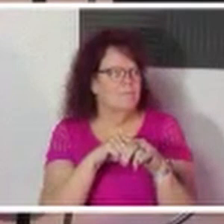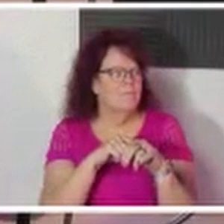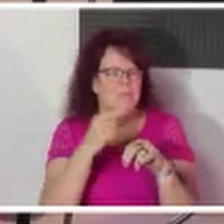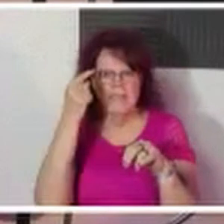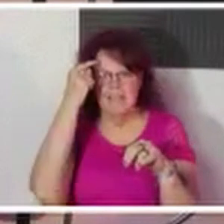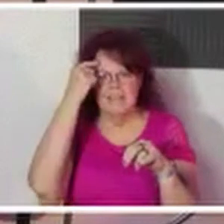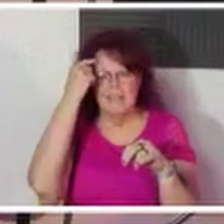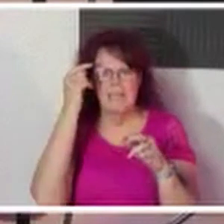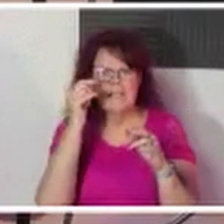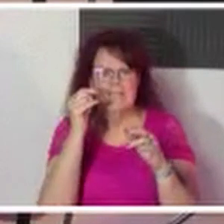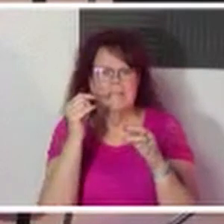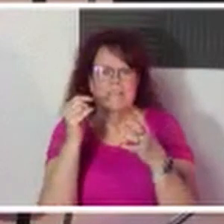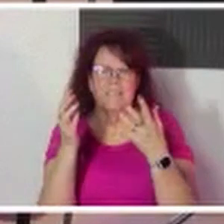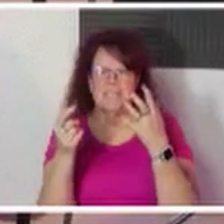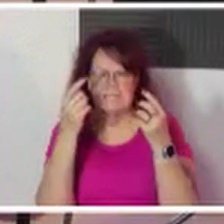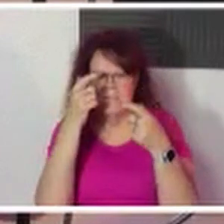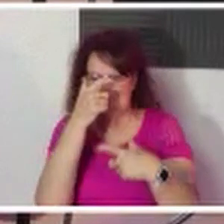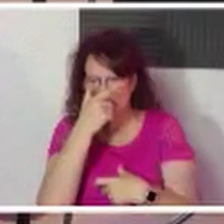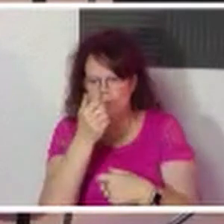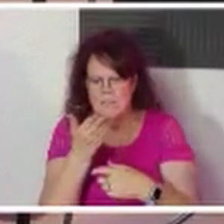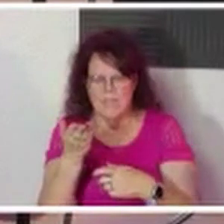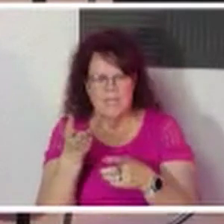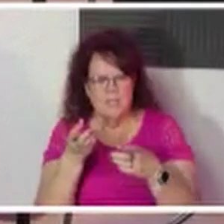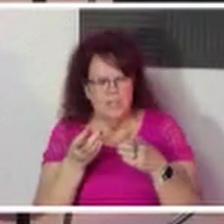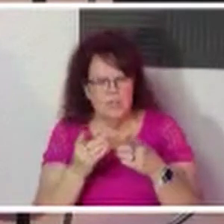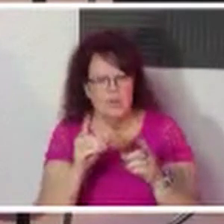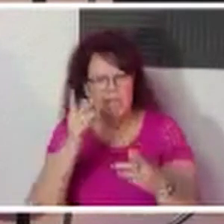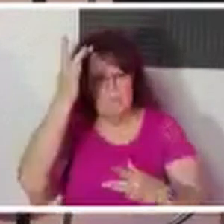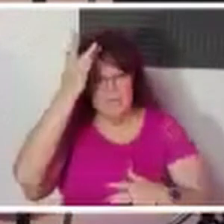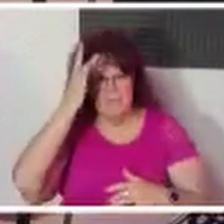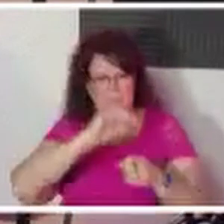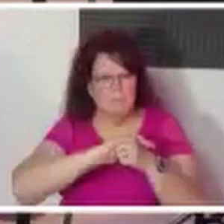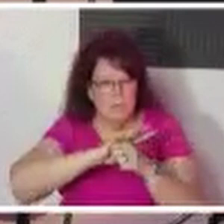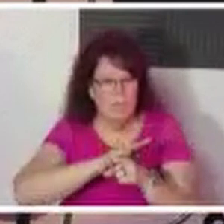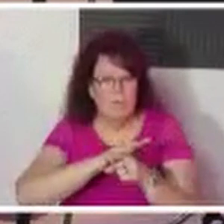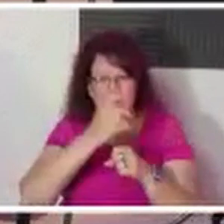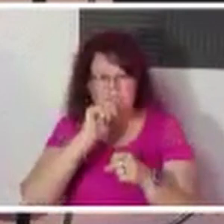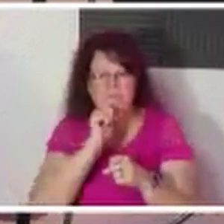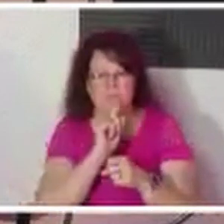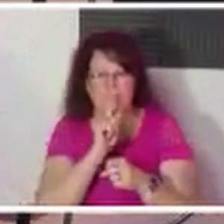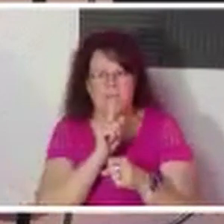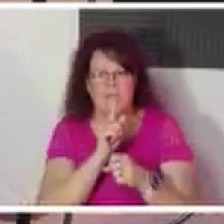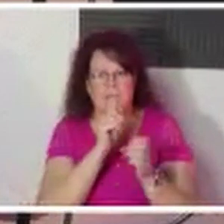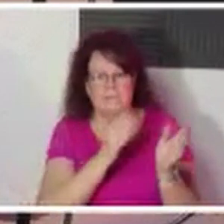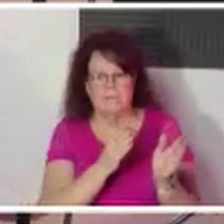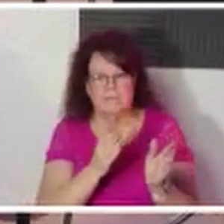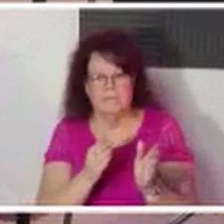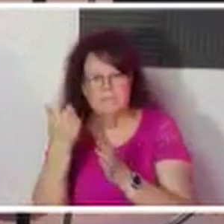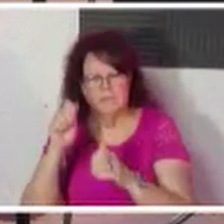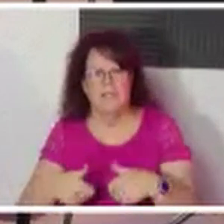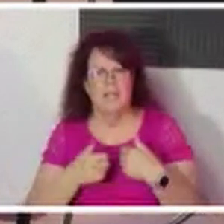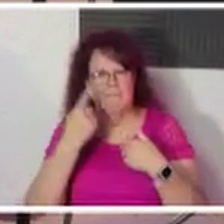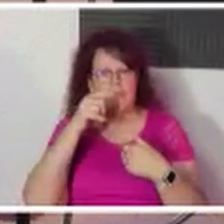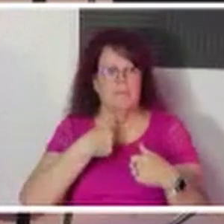I think faith has been an interesting thing during the pandemic because there's no real normalcy to the rhythms of life, right? And so for me, that's